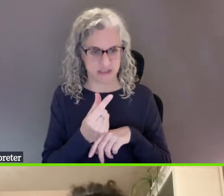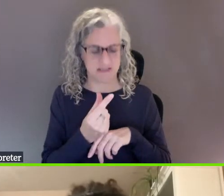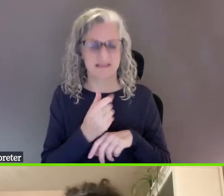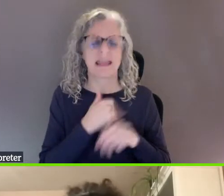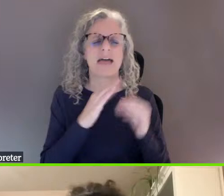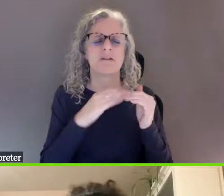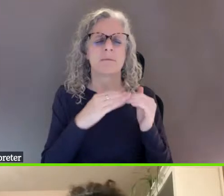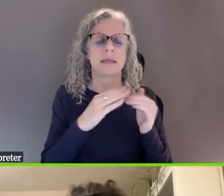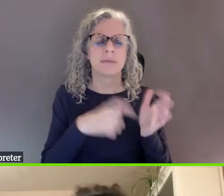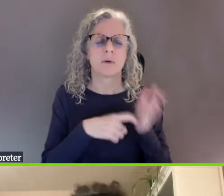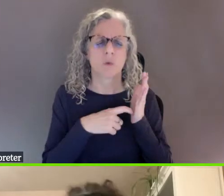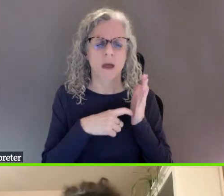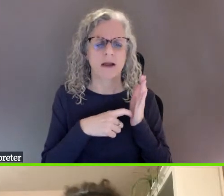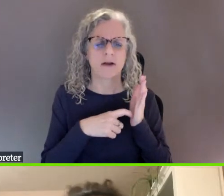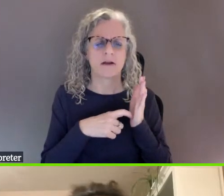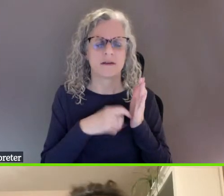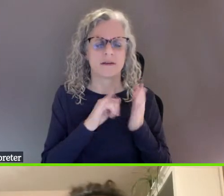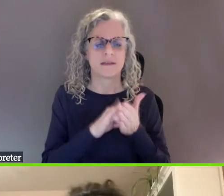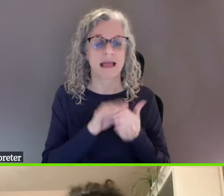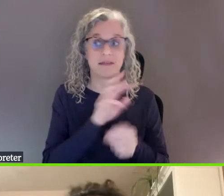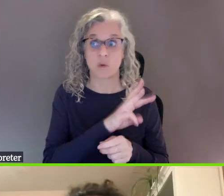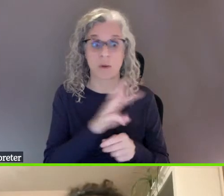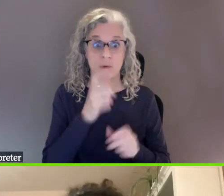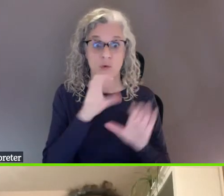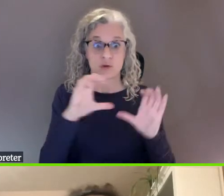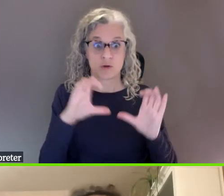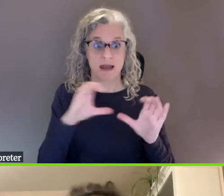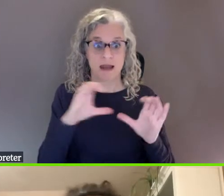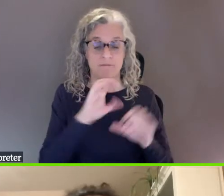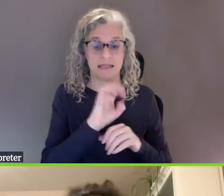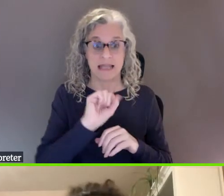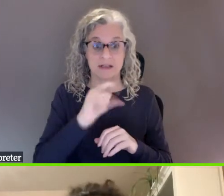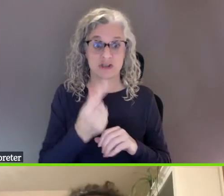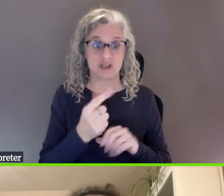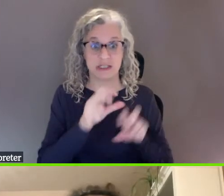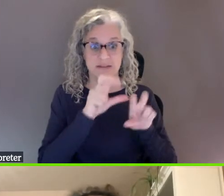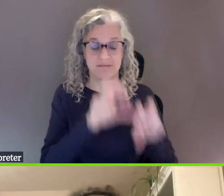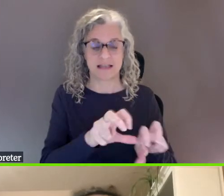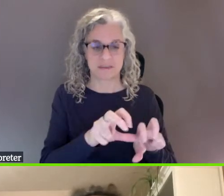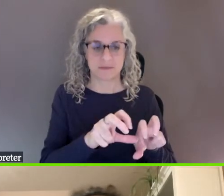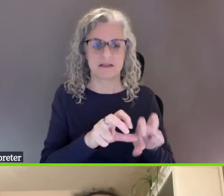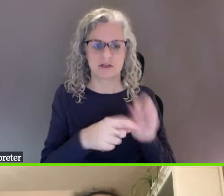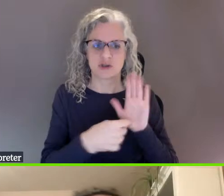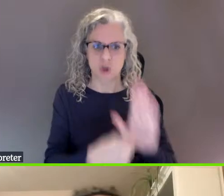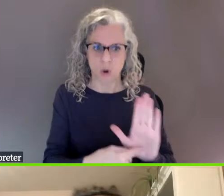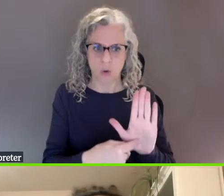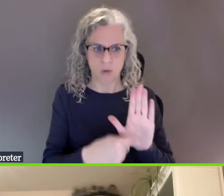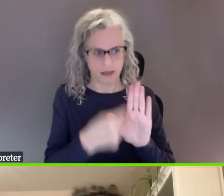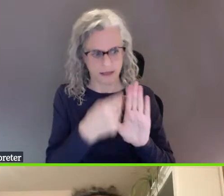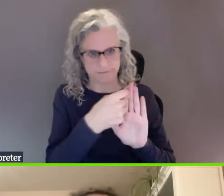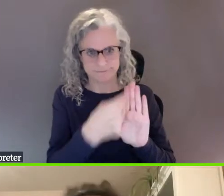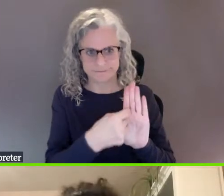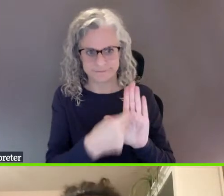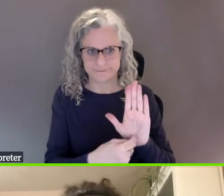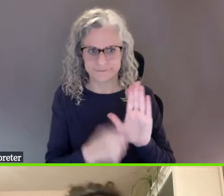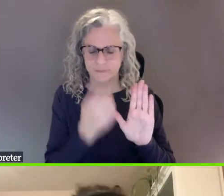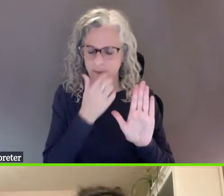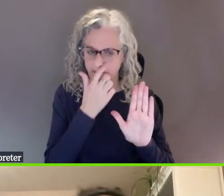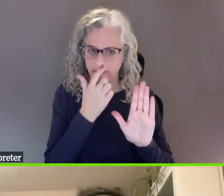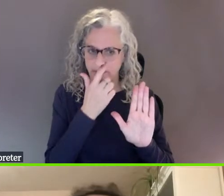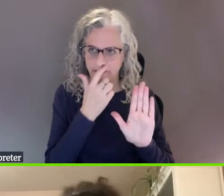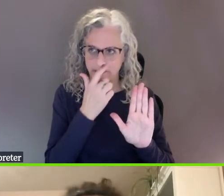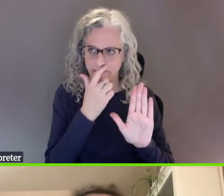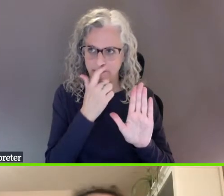the websites who kind of certify something as an ESG investment will get into about like what requirements